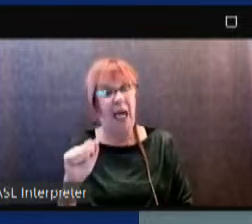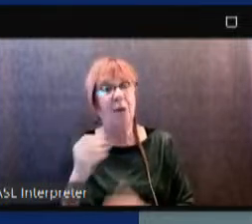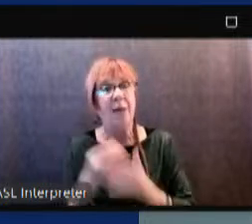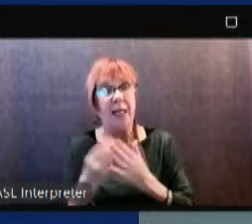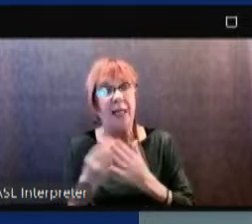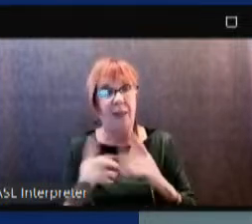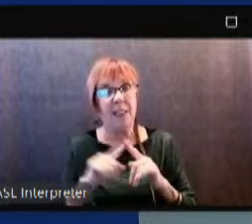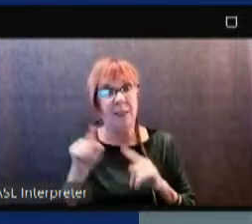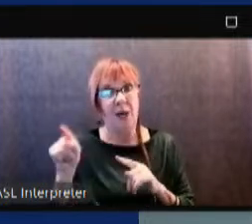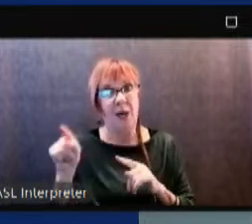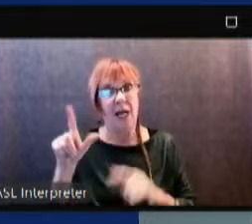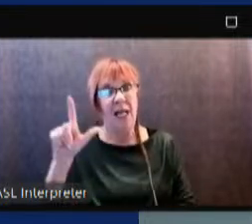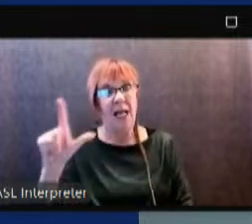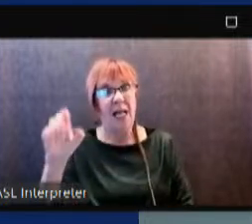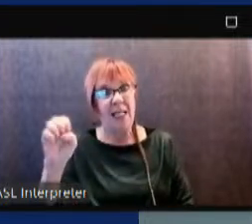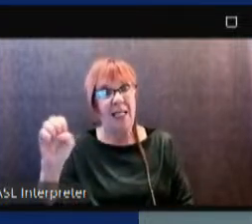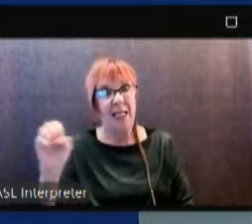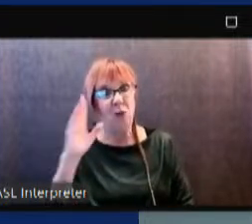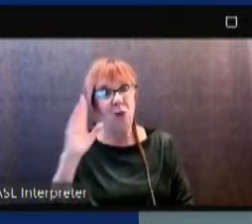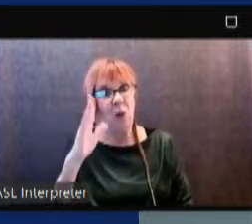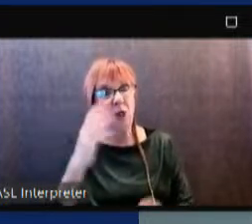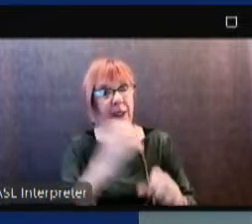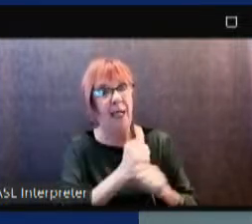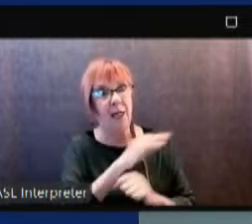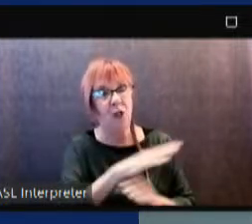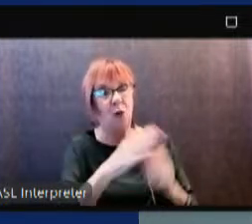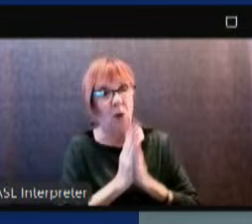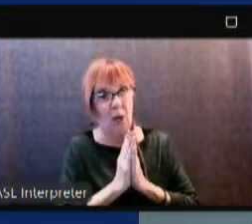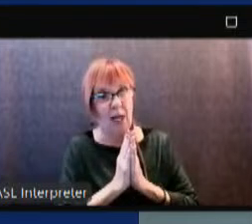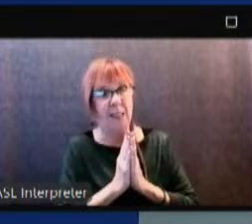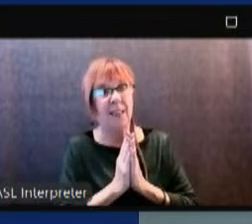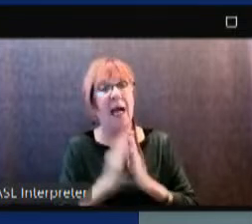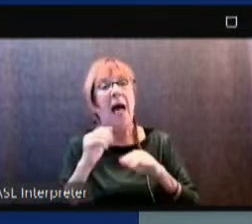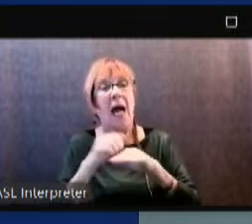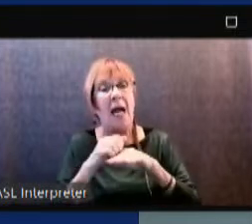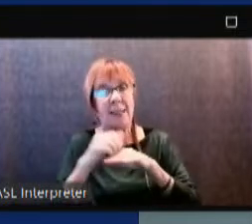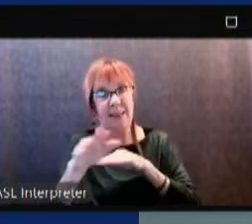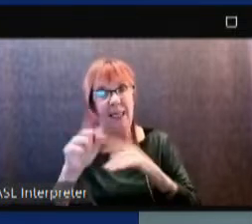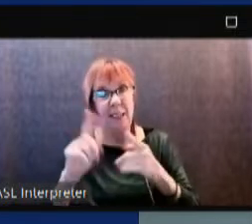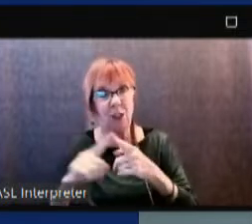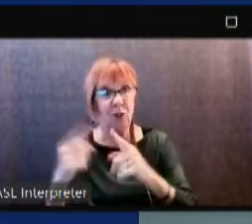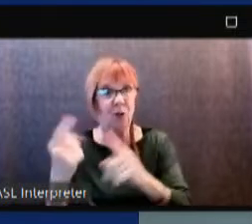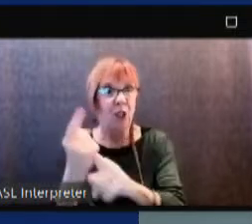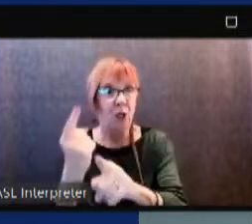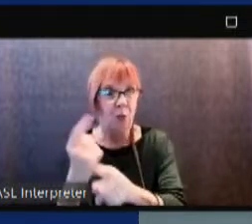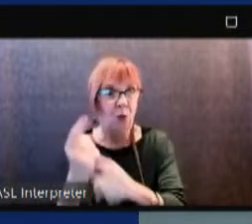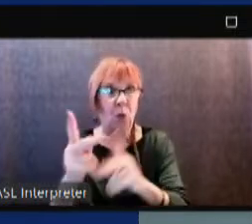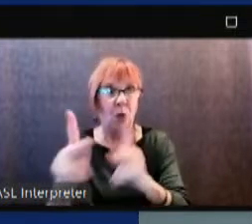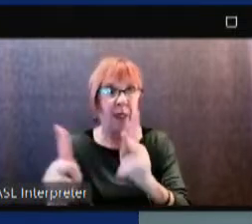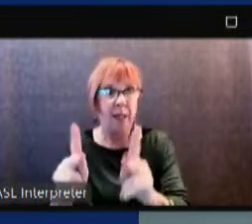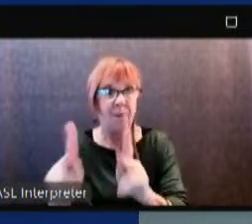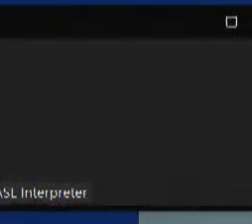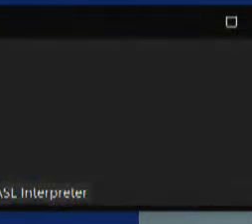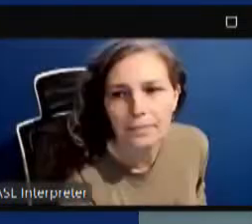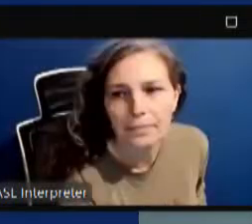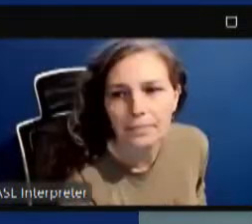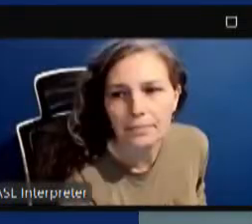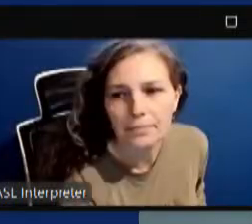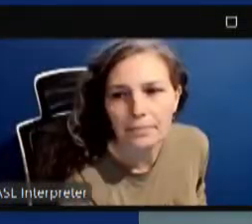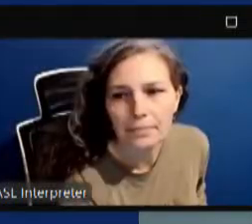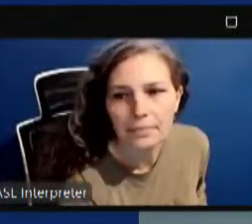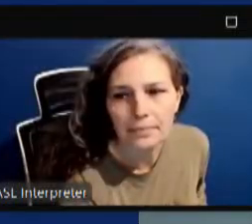receive your request and connect you to our transportation team so they can get back to you regarding the specific locations that you're interested in.